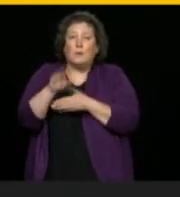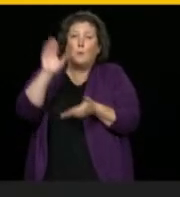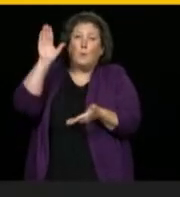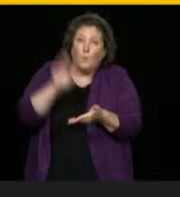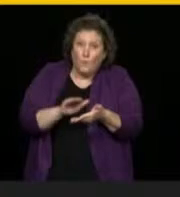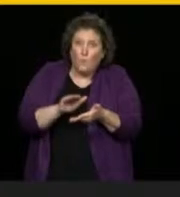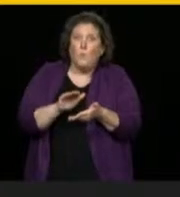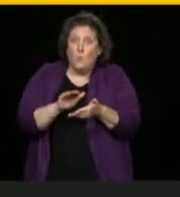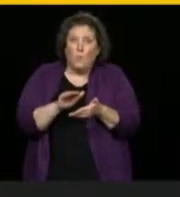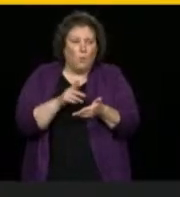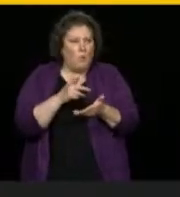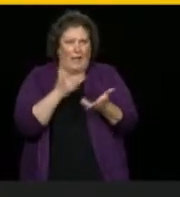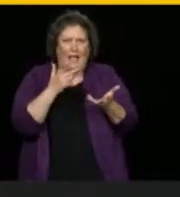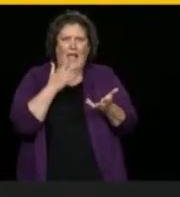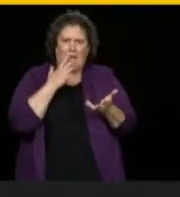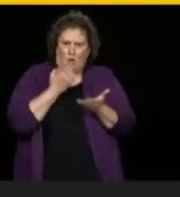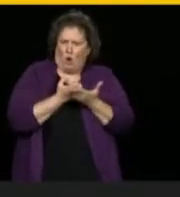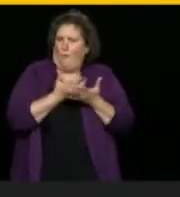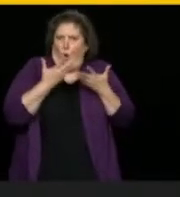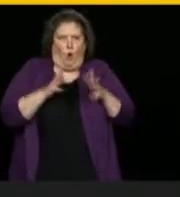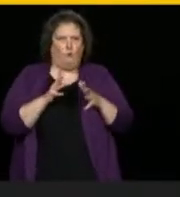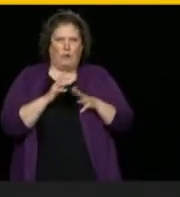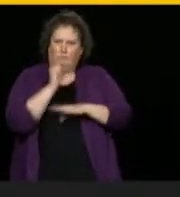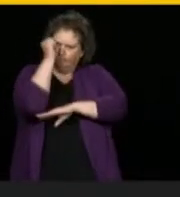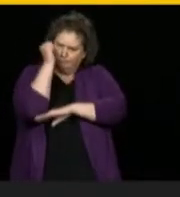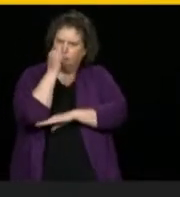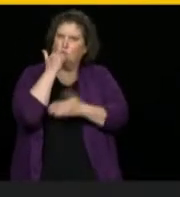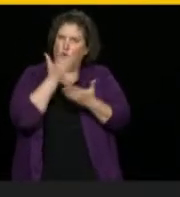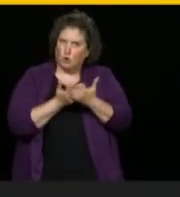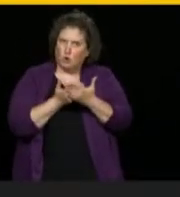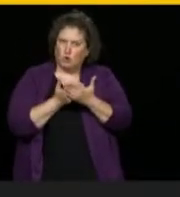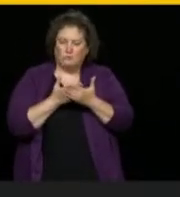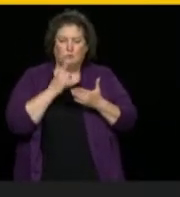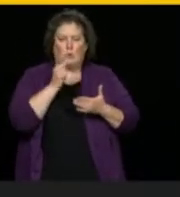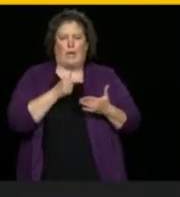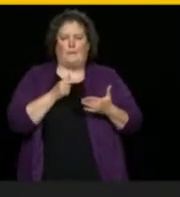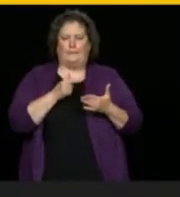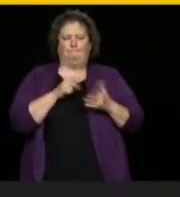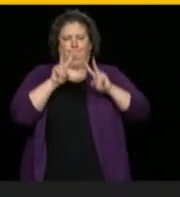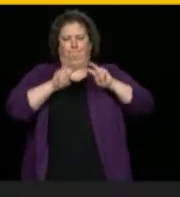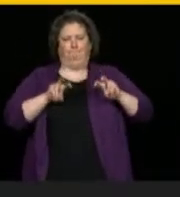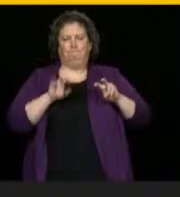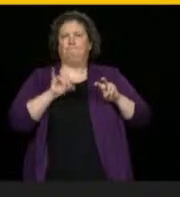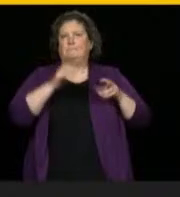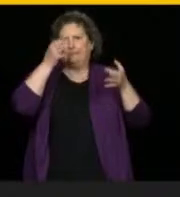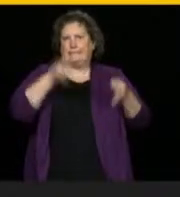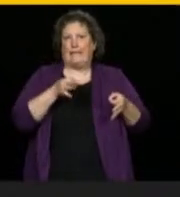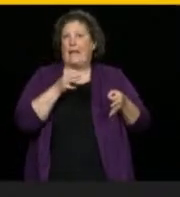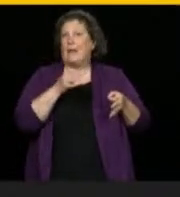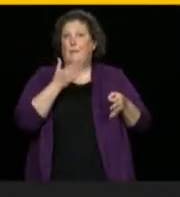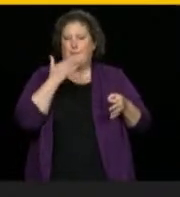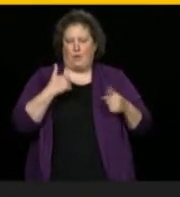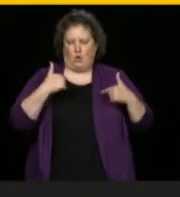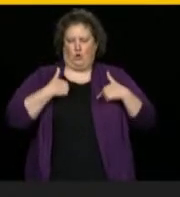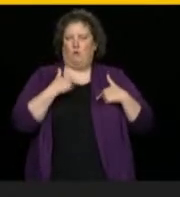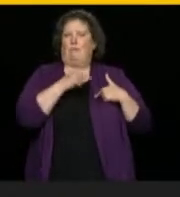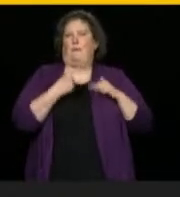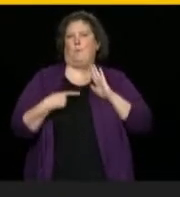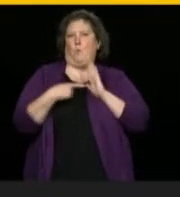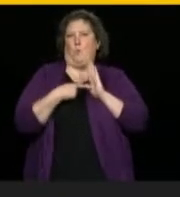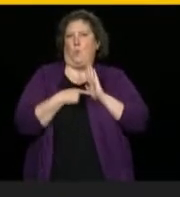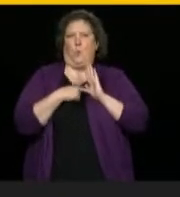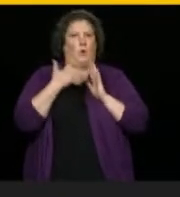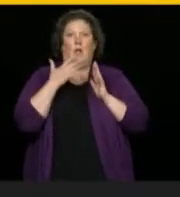in, we decided to take on that debt to prevent Canadians from having to do it. If the federal